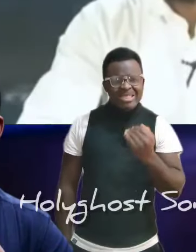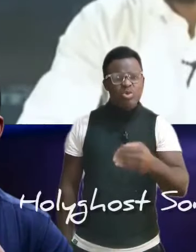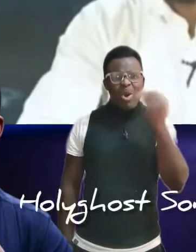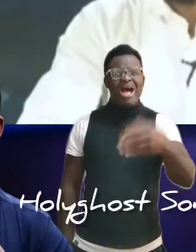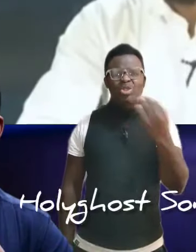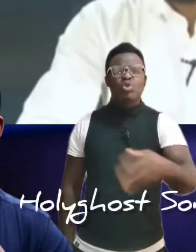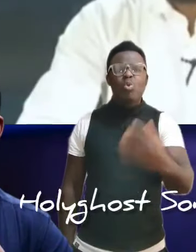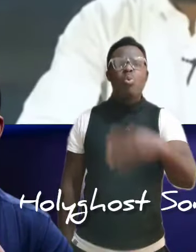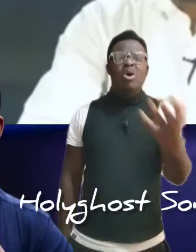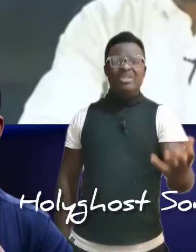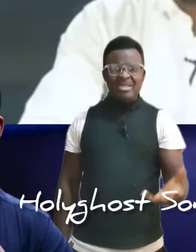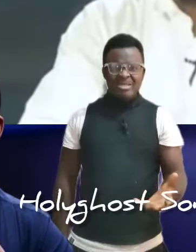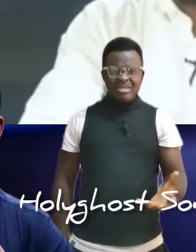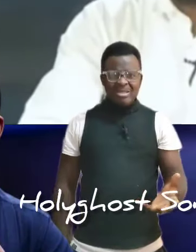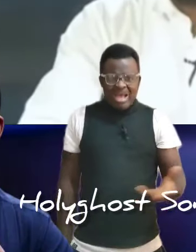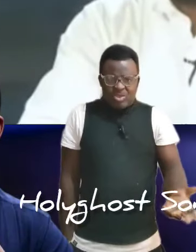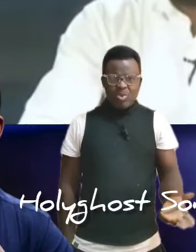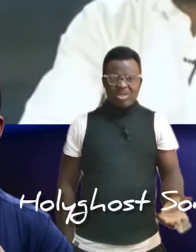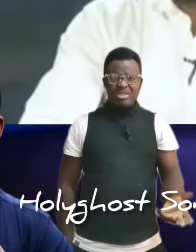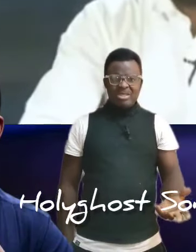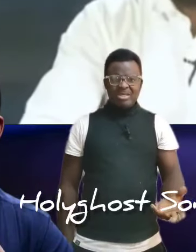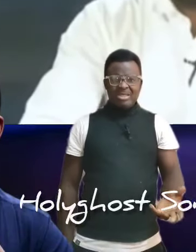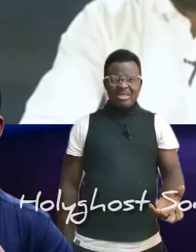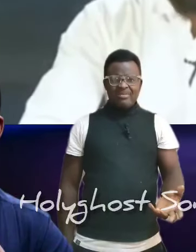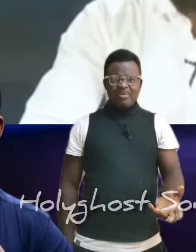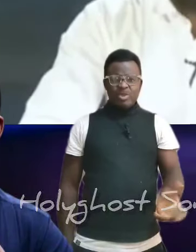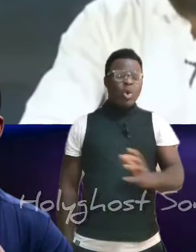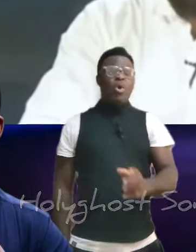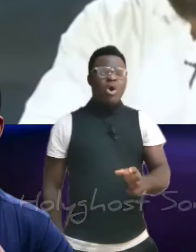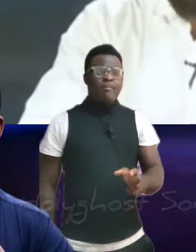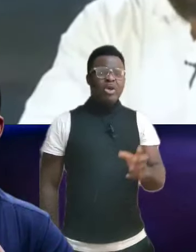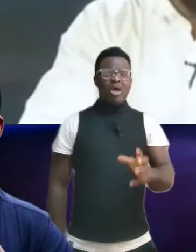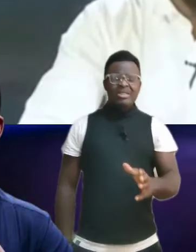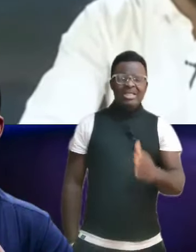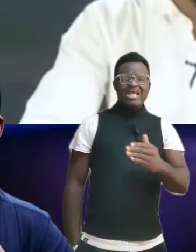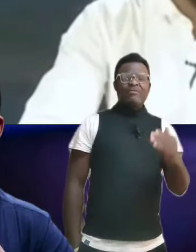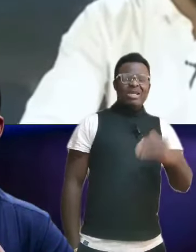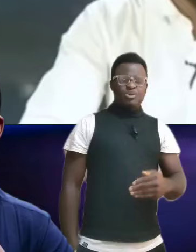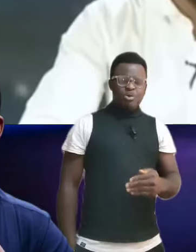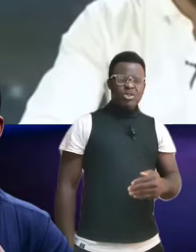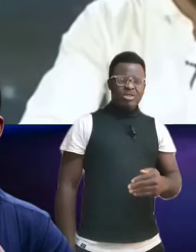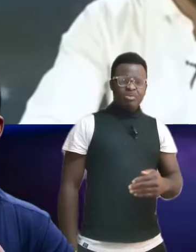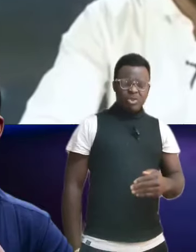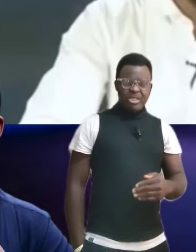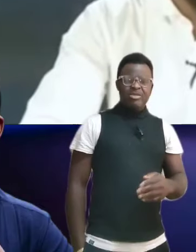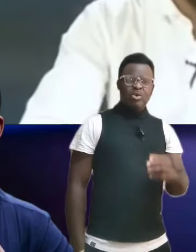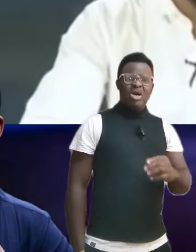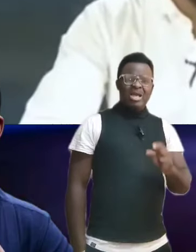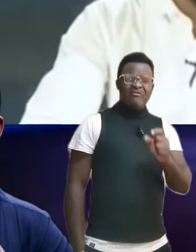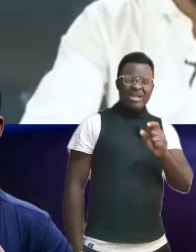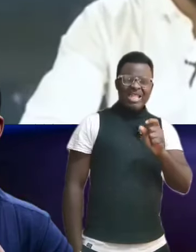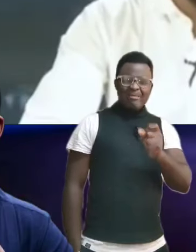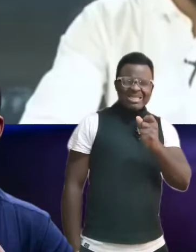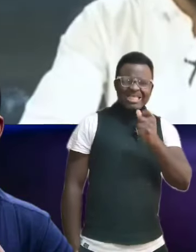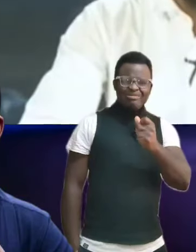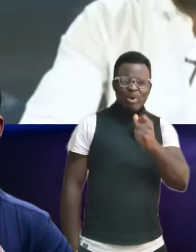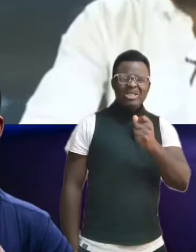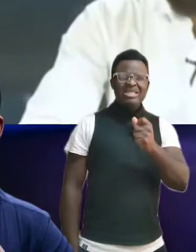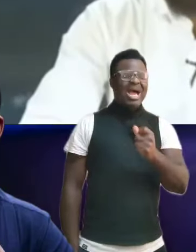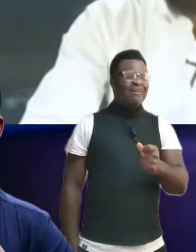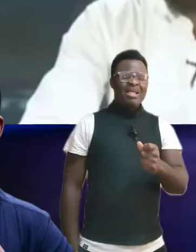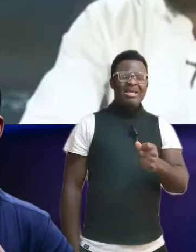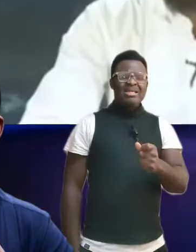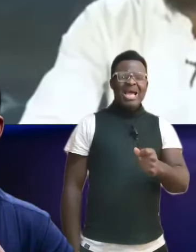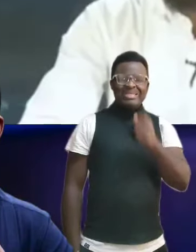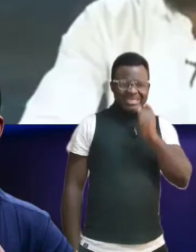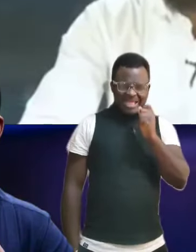right to protest? You see, it is the responsibility and duty of security agencies to ensure that protests do not degenerate.